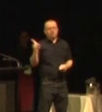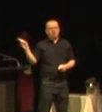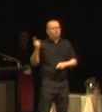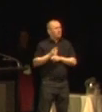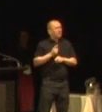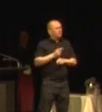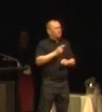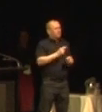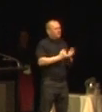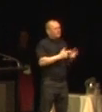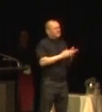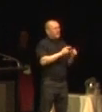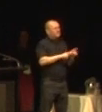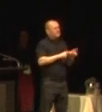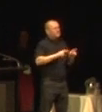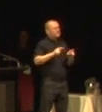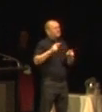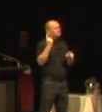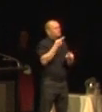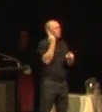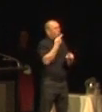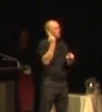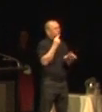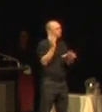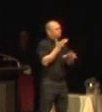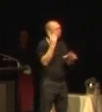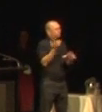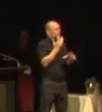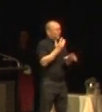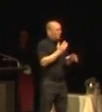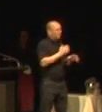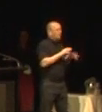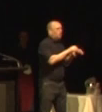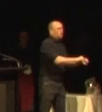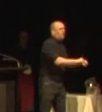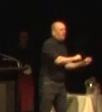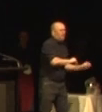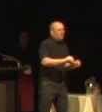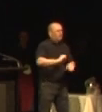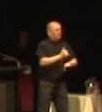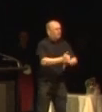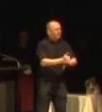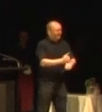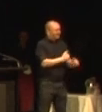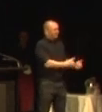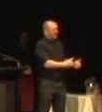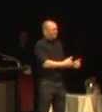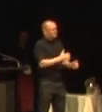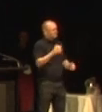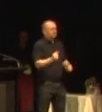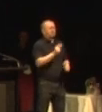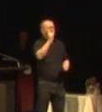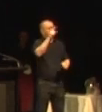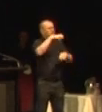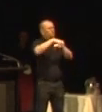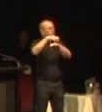I'm a little concerned that the UN, or you know, organization branded with the UN, is kind of sidestepping the